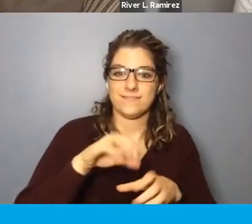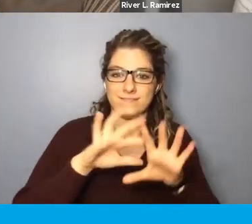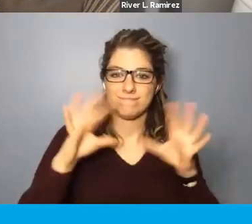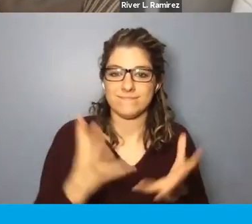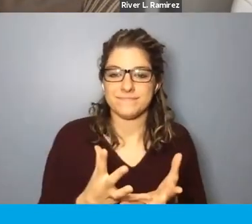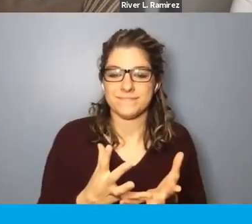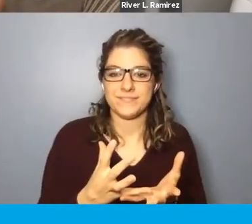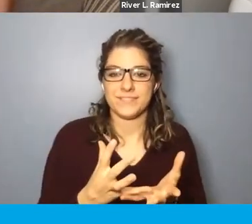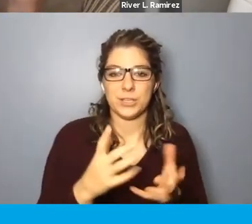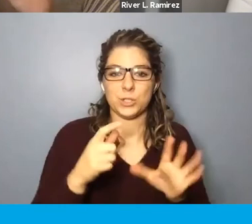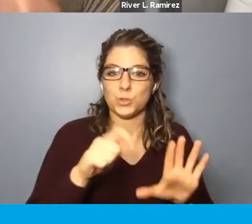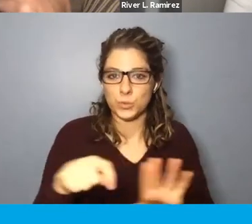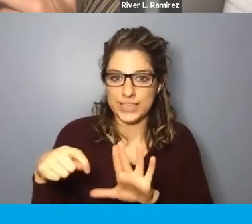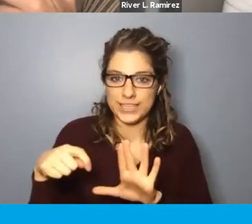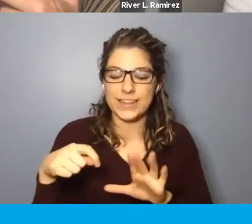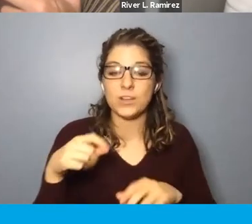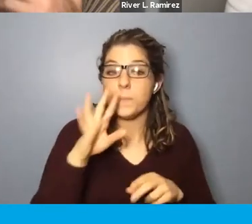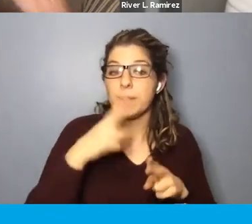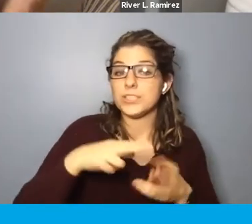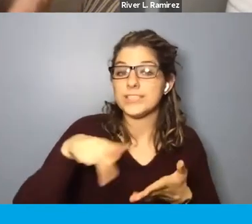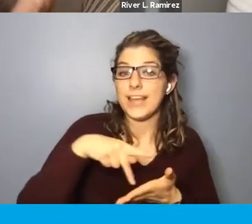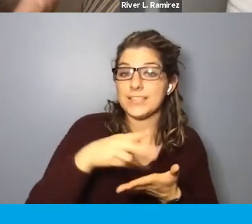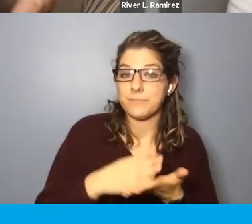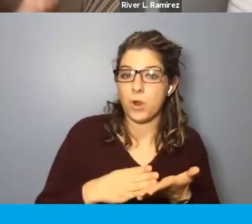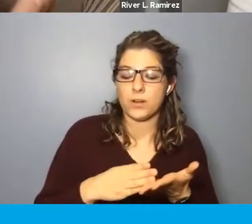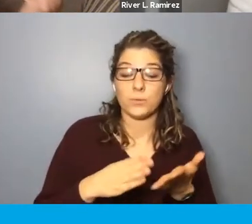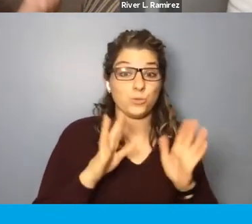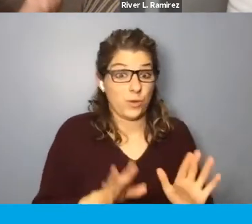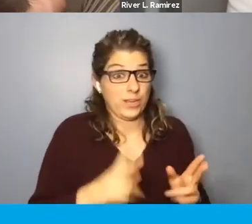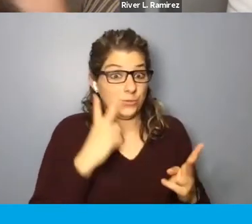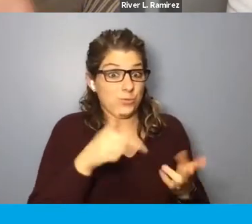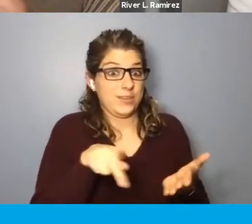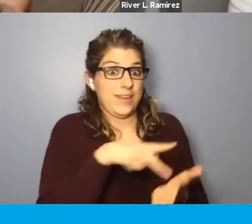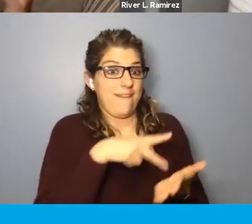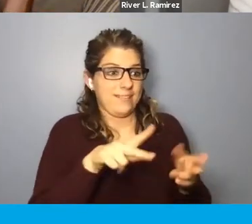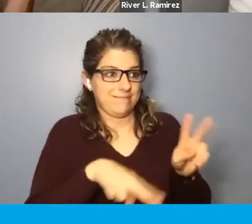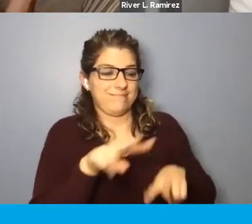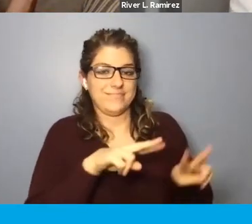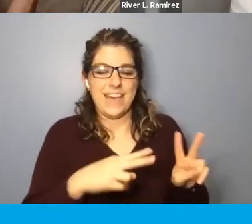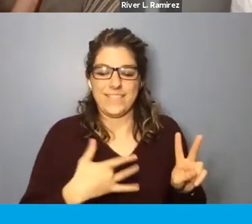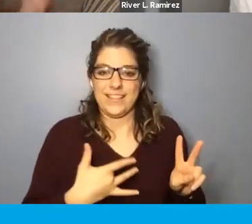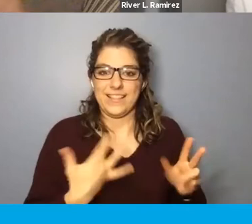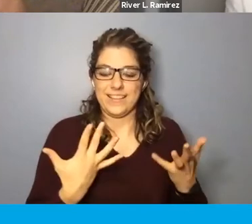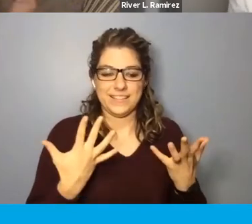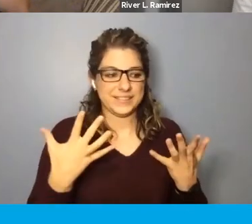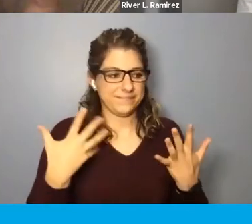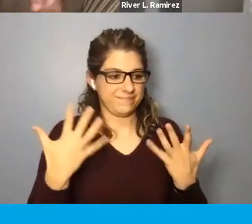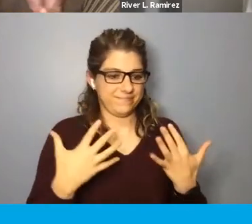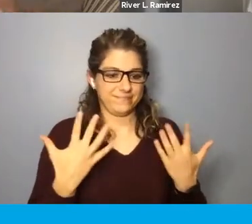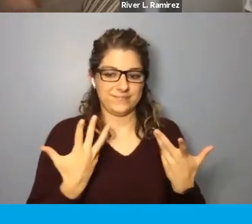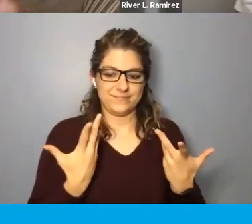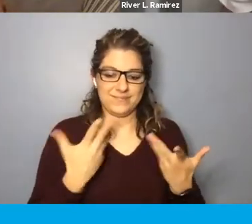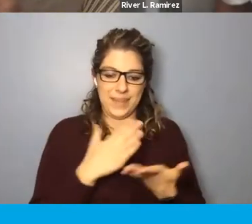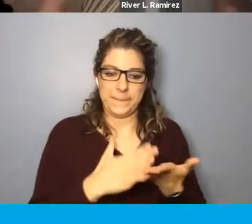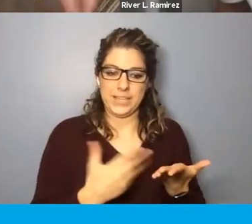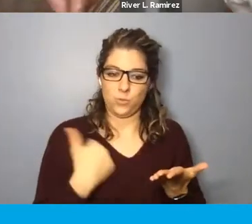in the shooting of it. And you mentioned the dance part, and it was so great to get to see you dance. And I feel like it was, you know, in this piece, as